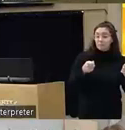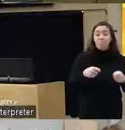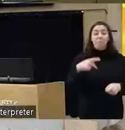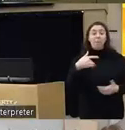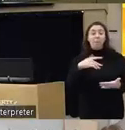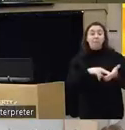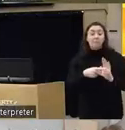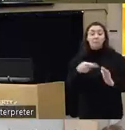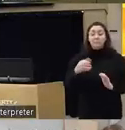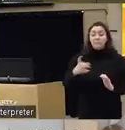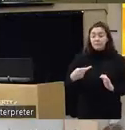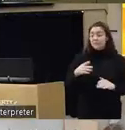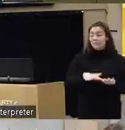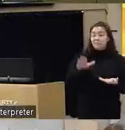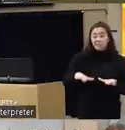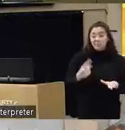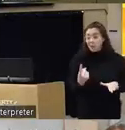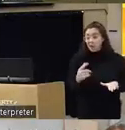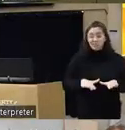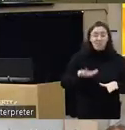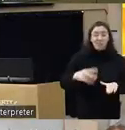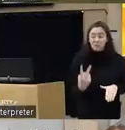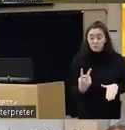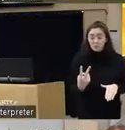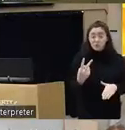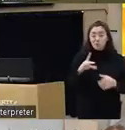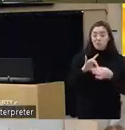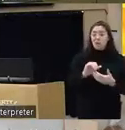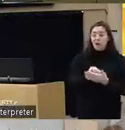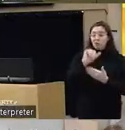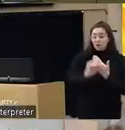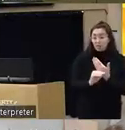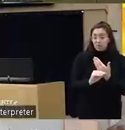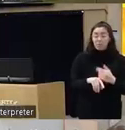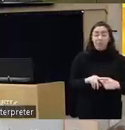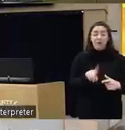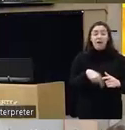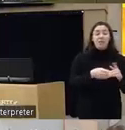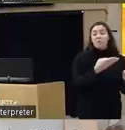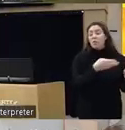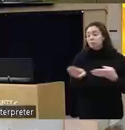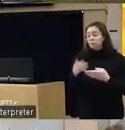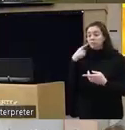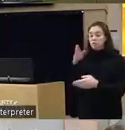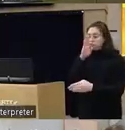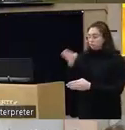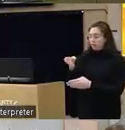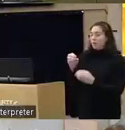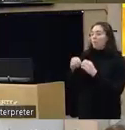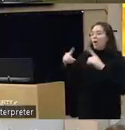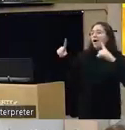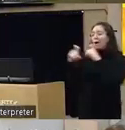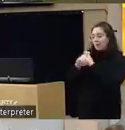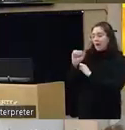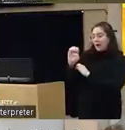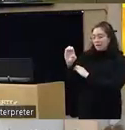may be doing steps one and two of a treatment algorithm. And then we reserve the specialty direct service for more complex cases in